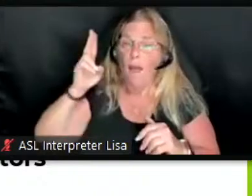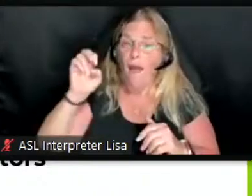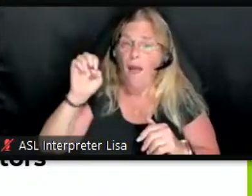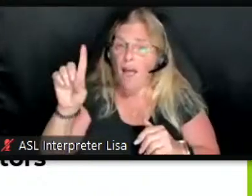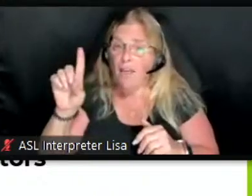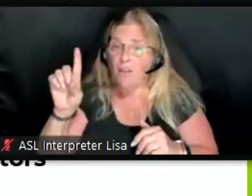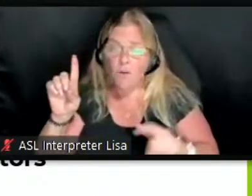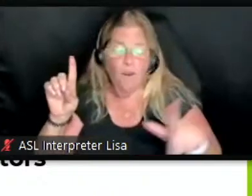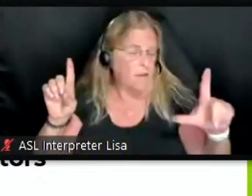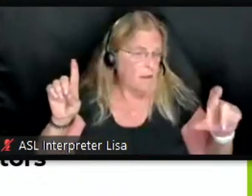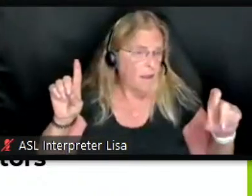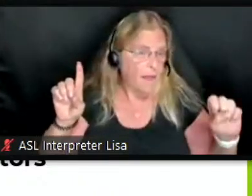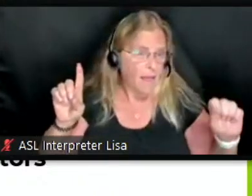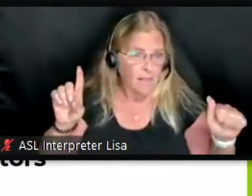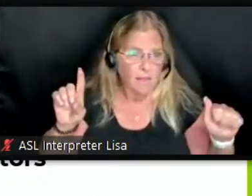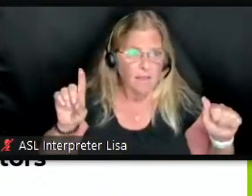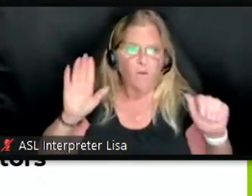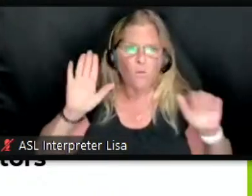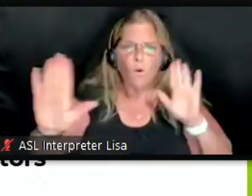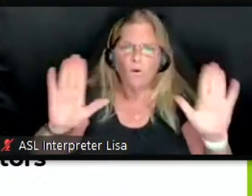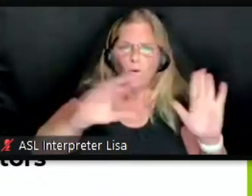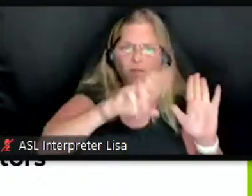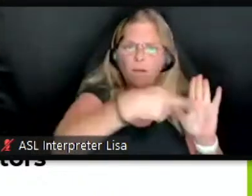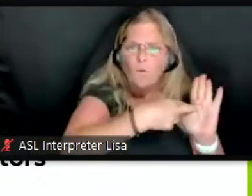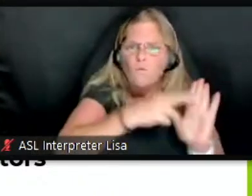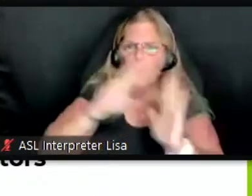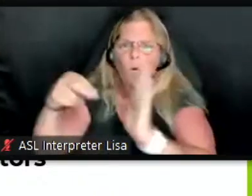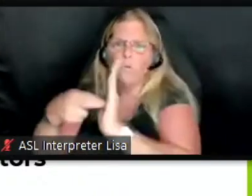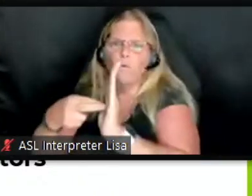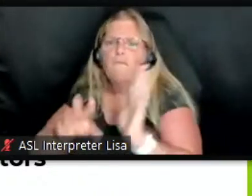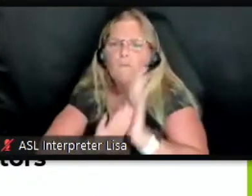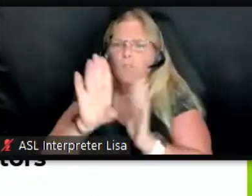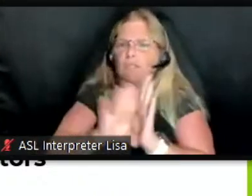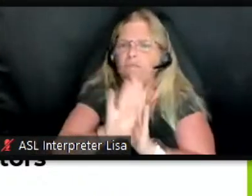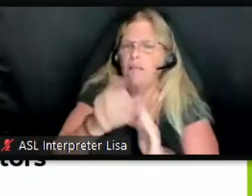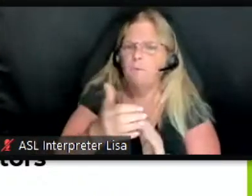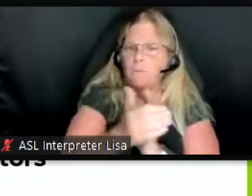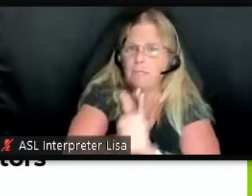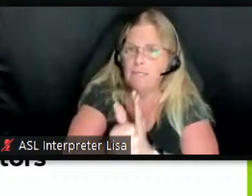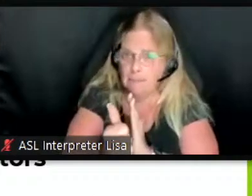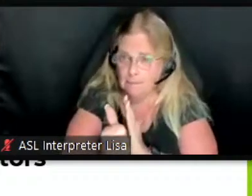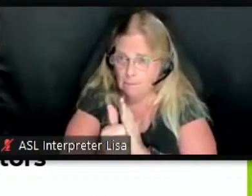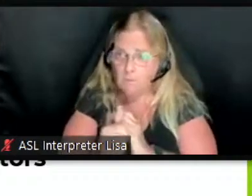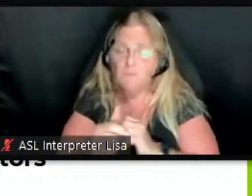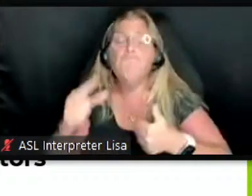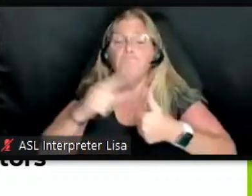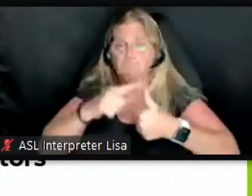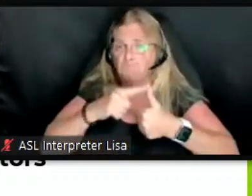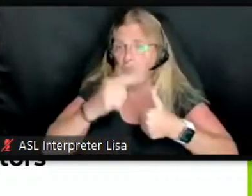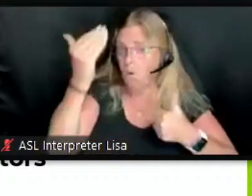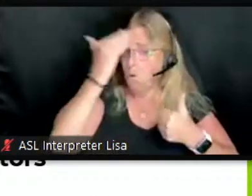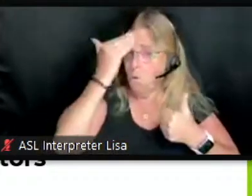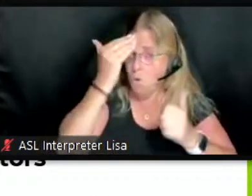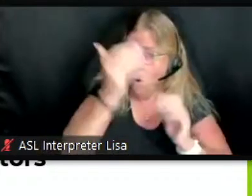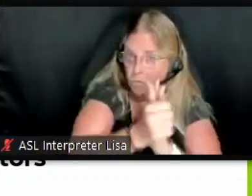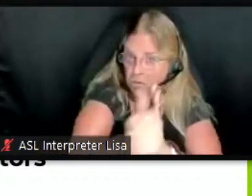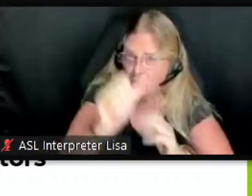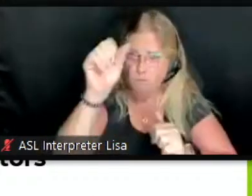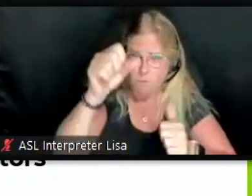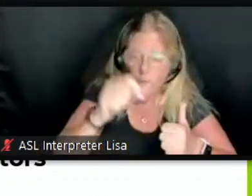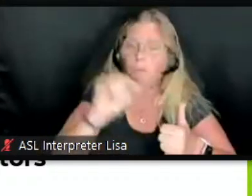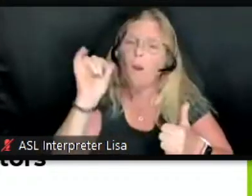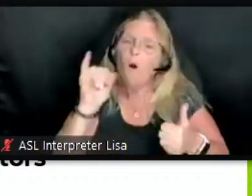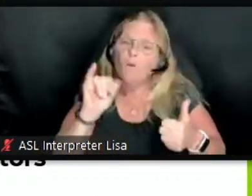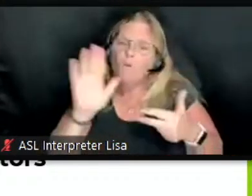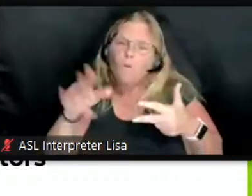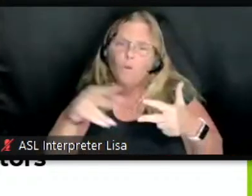the LEAs in developing those skills? So yes, we want to know what the skills are, knowledge and expertise, but also your thoughts on